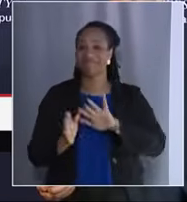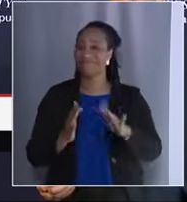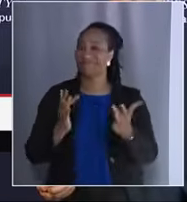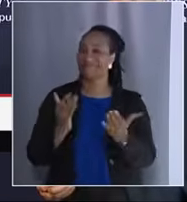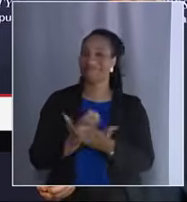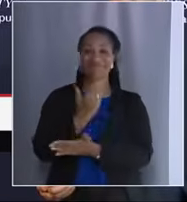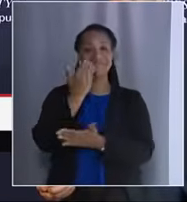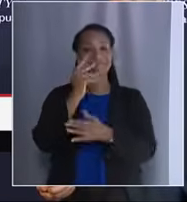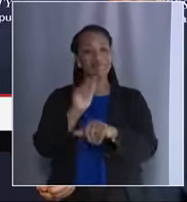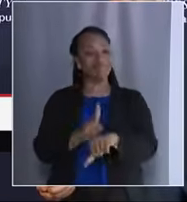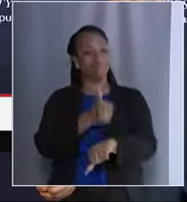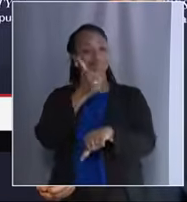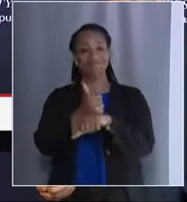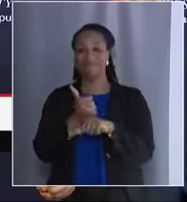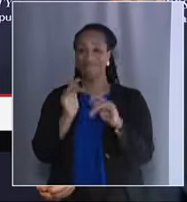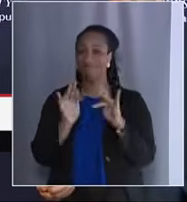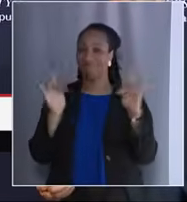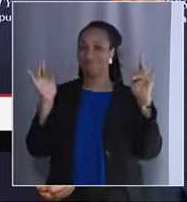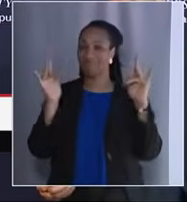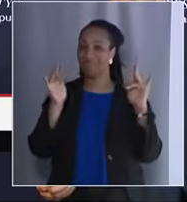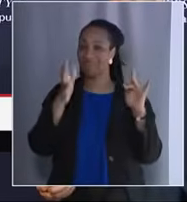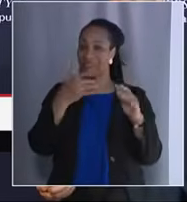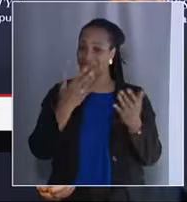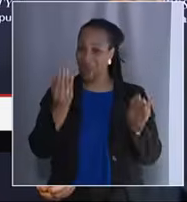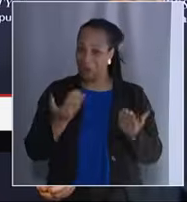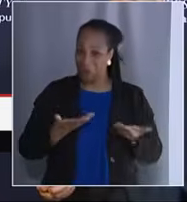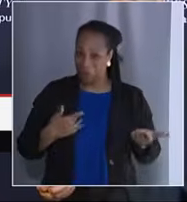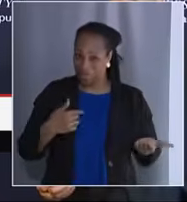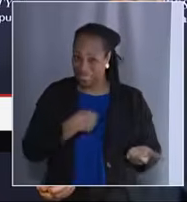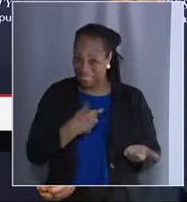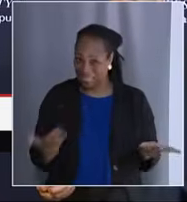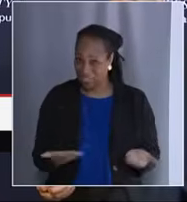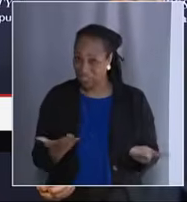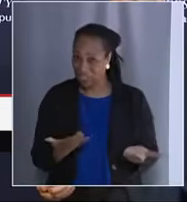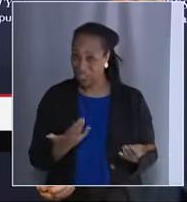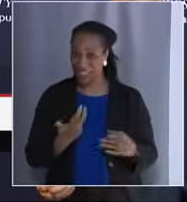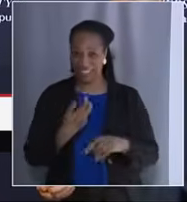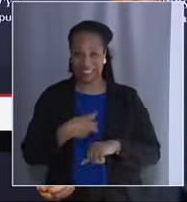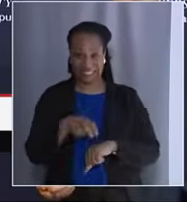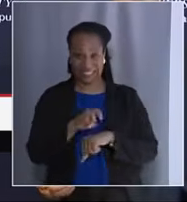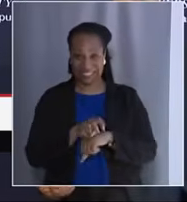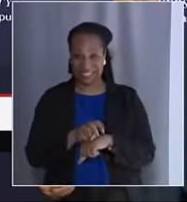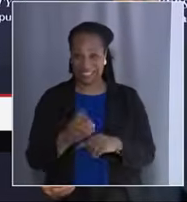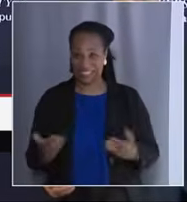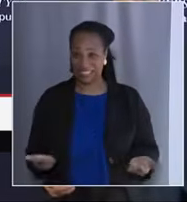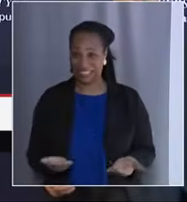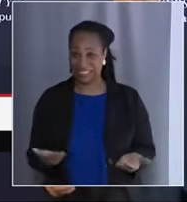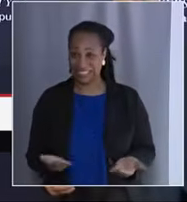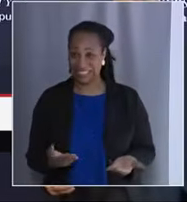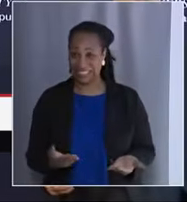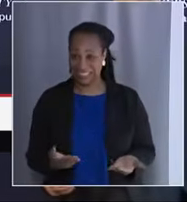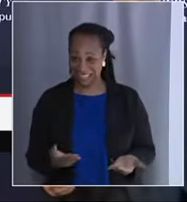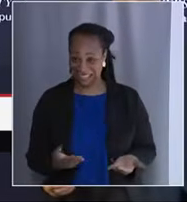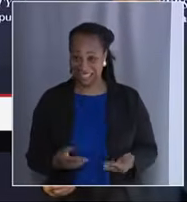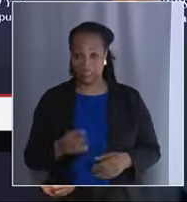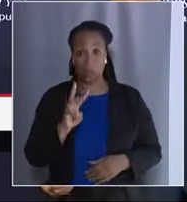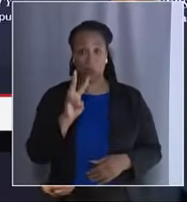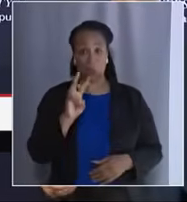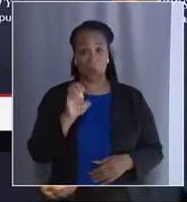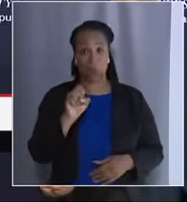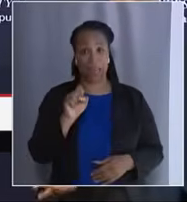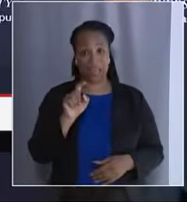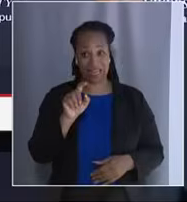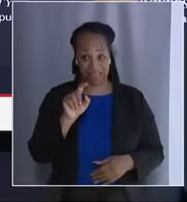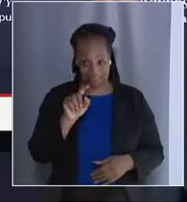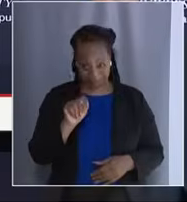we are sitting in the West family lobby, named for Ken and Erica West. Maybe you should